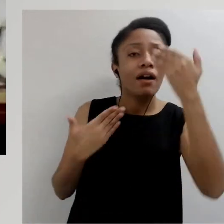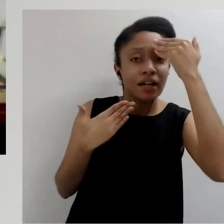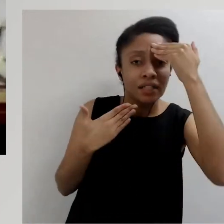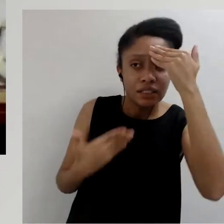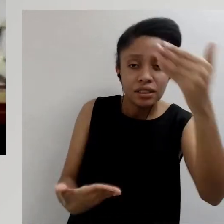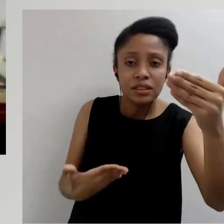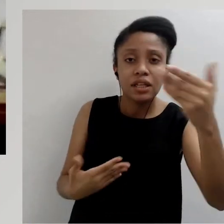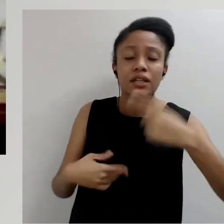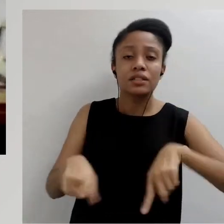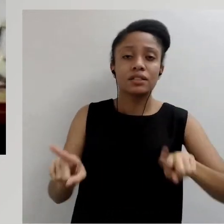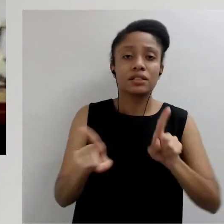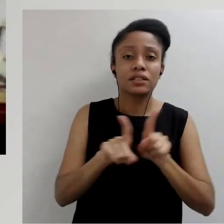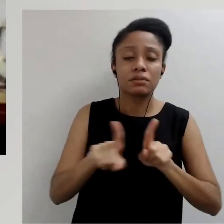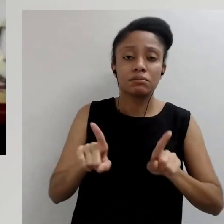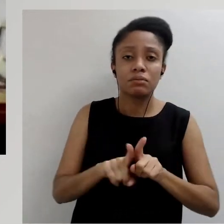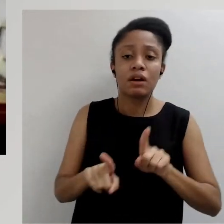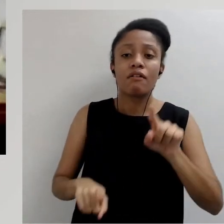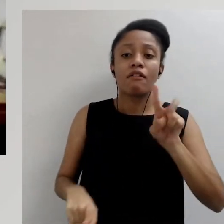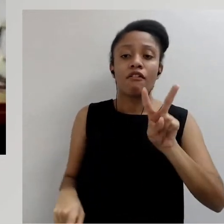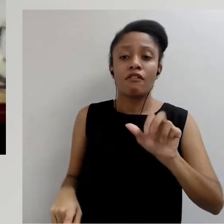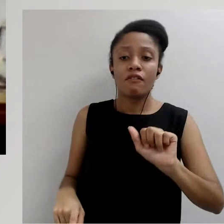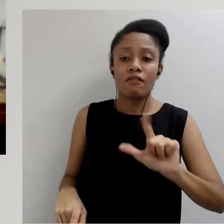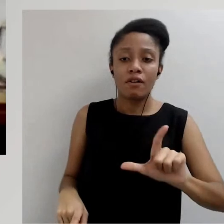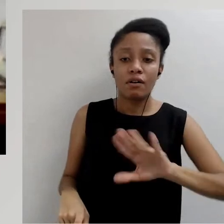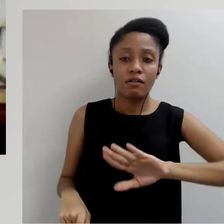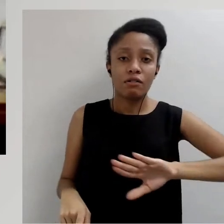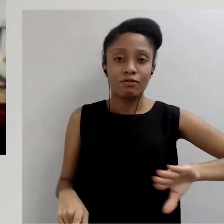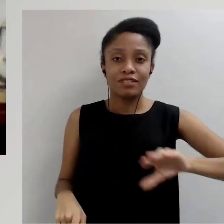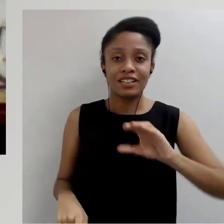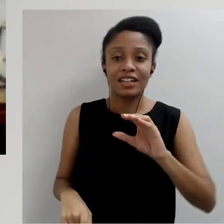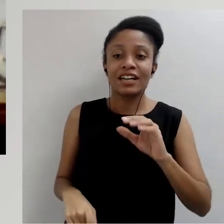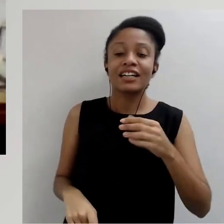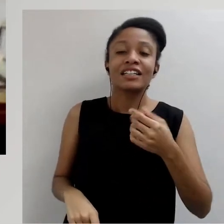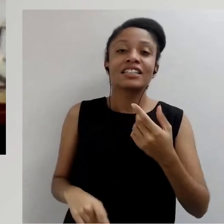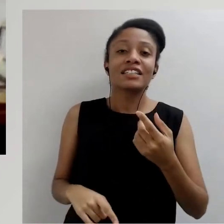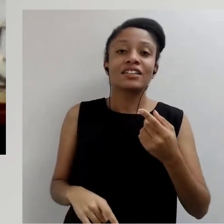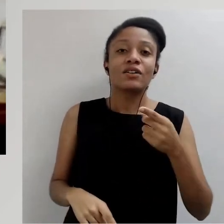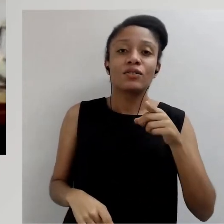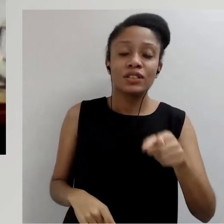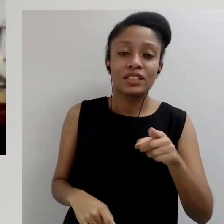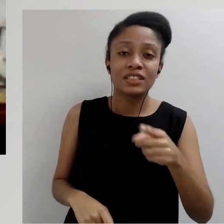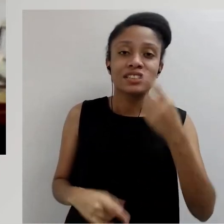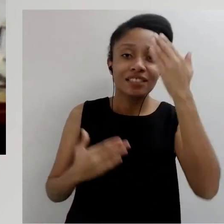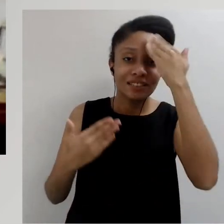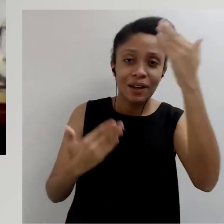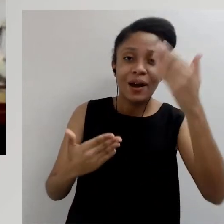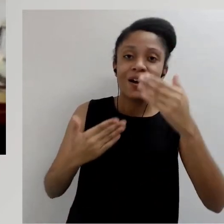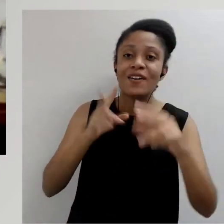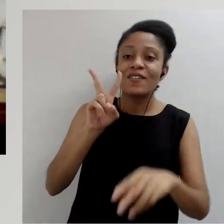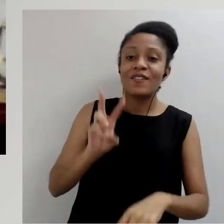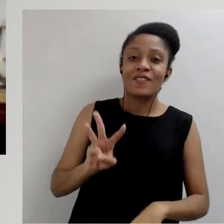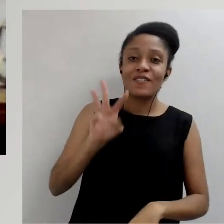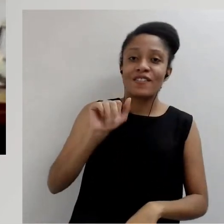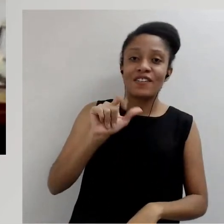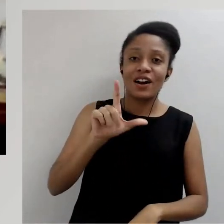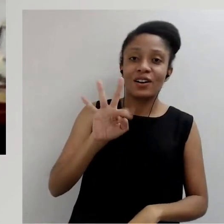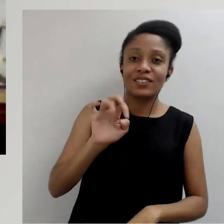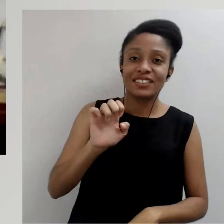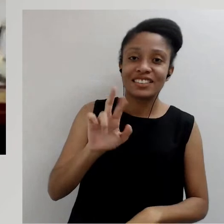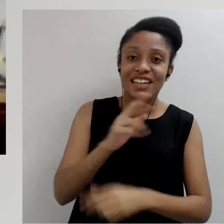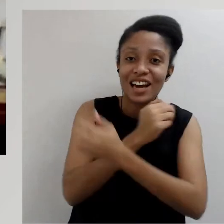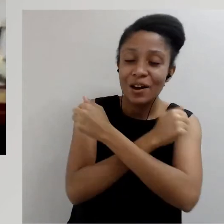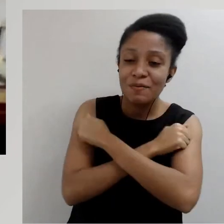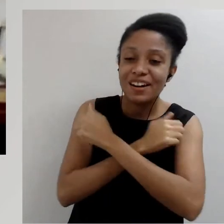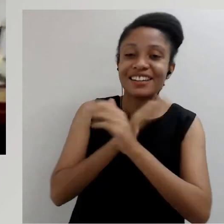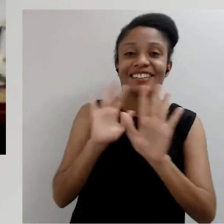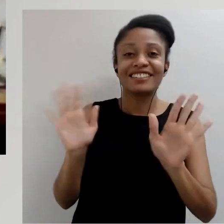thank people from Valprint to be here in this meeting and to participate with this question. Mr. Valter, send you